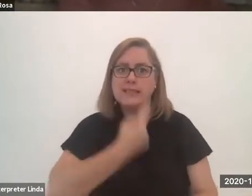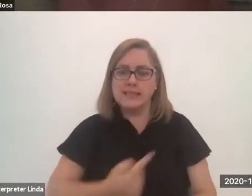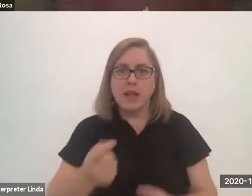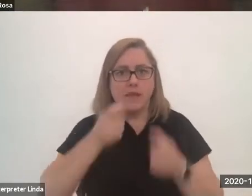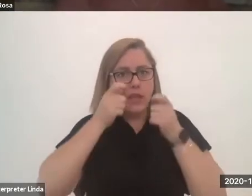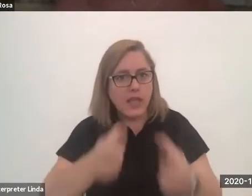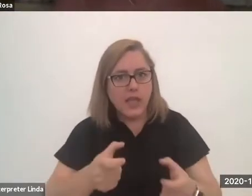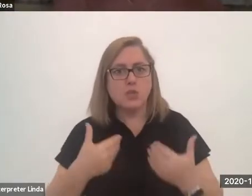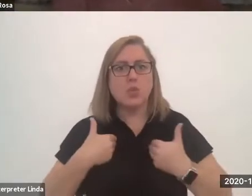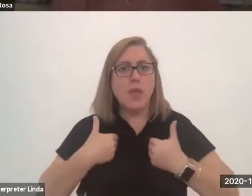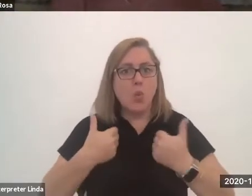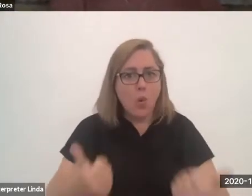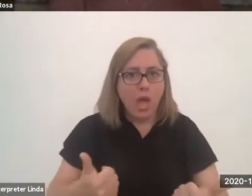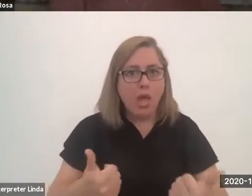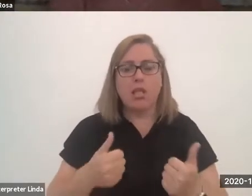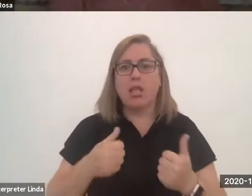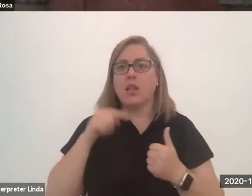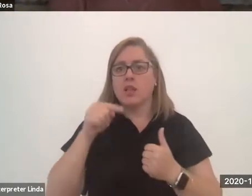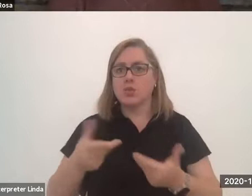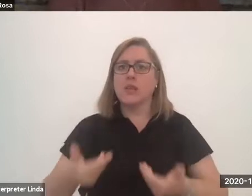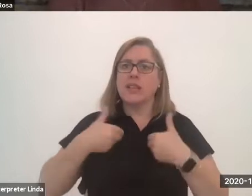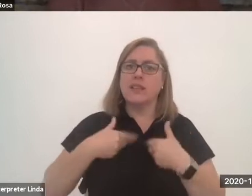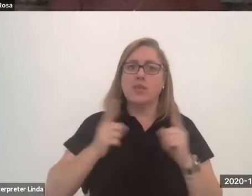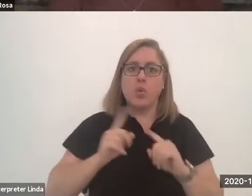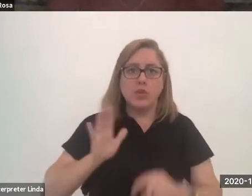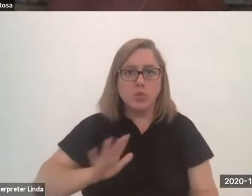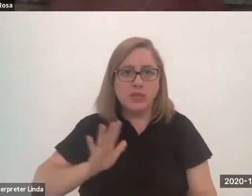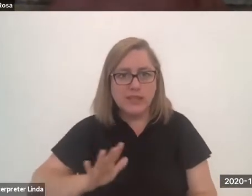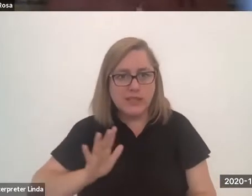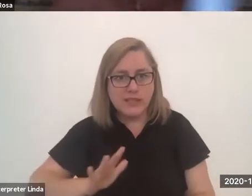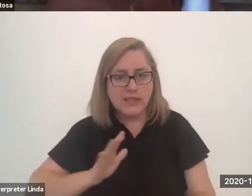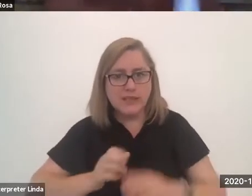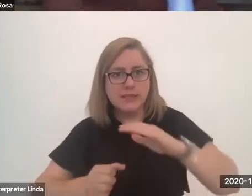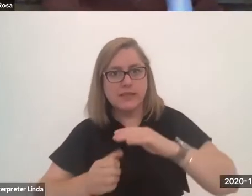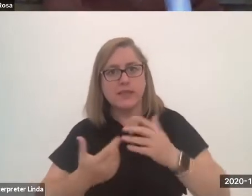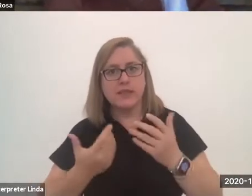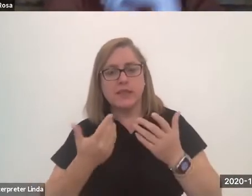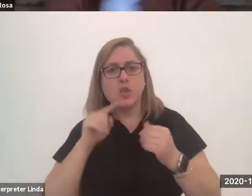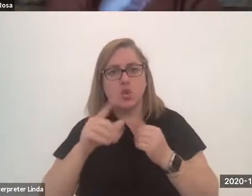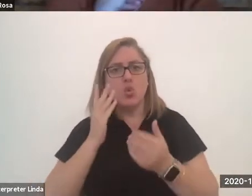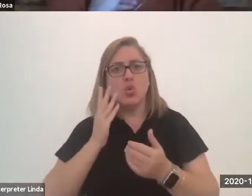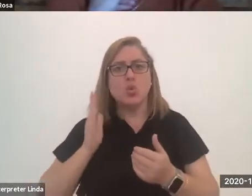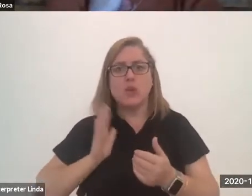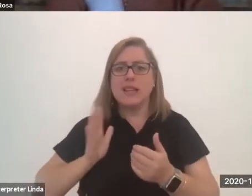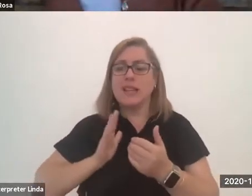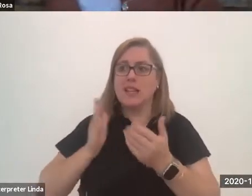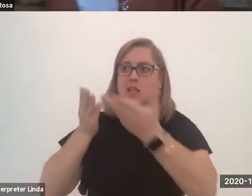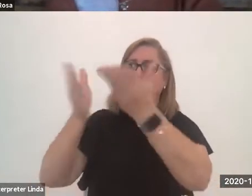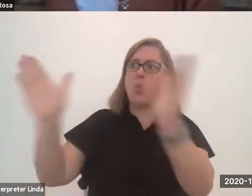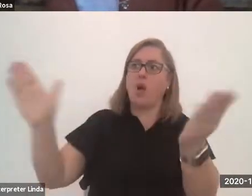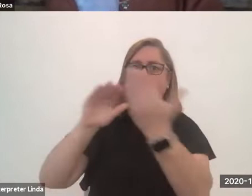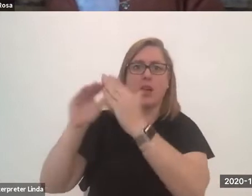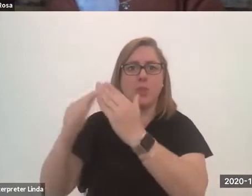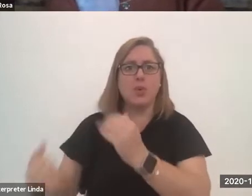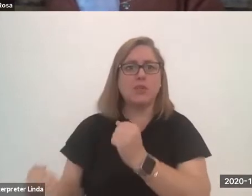to be able to give yourself what you need, even at a very basic level, that you need the support of wider community as well. And I think there have